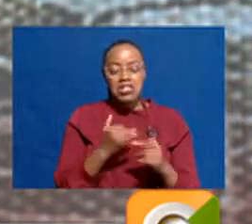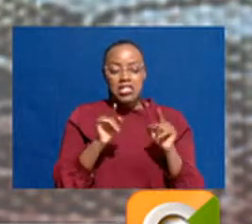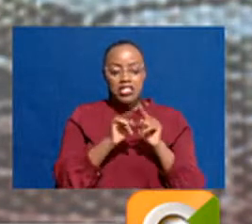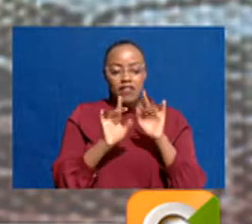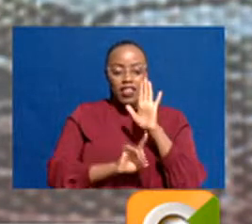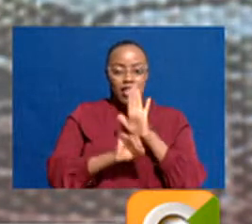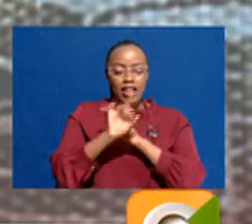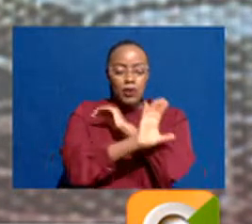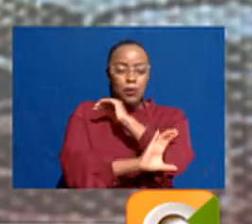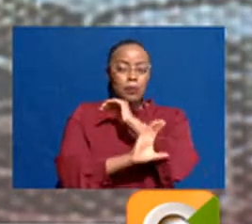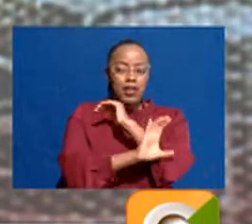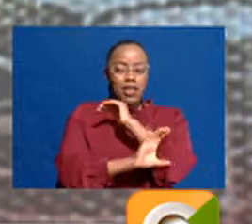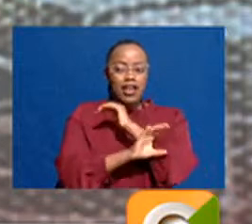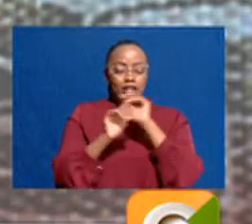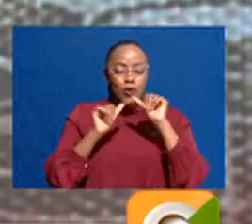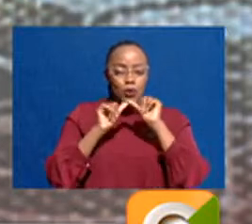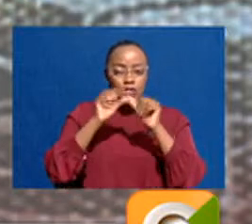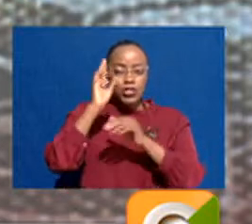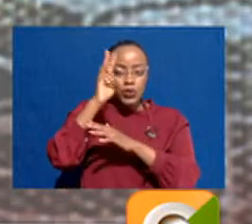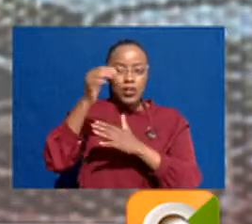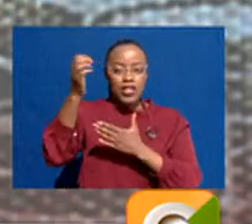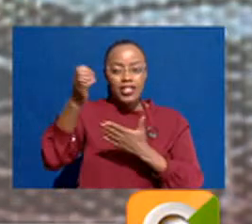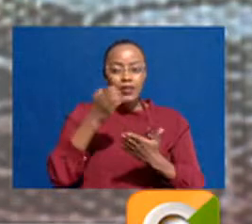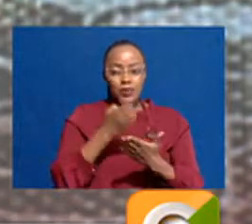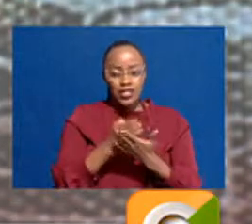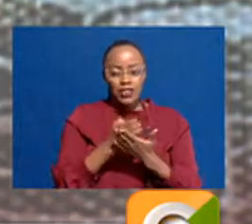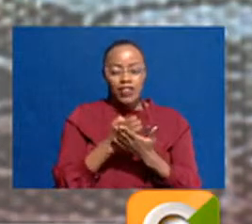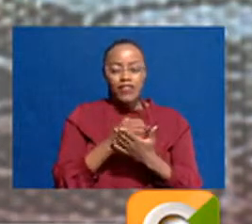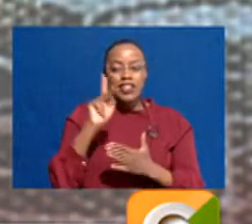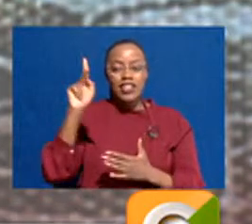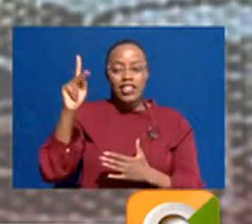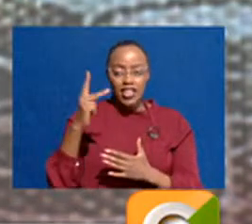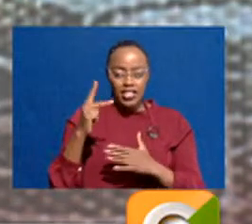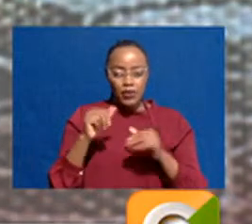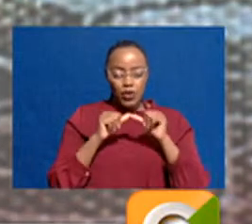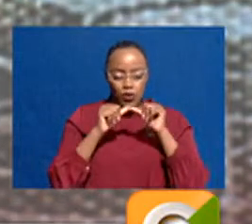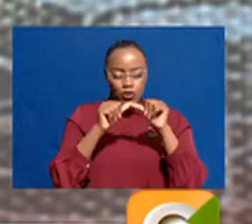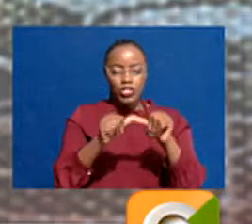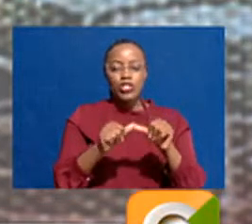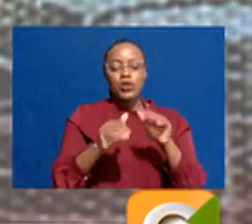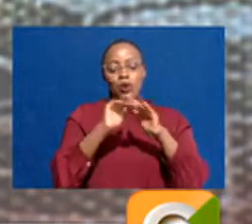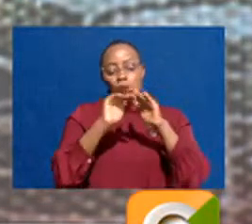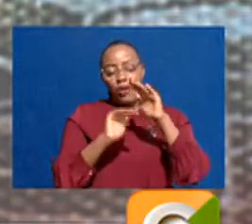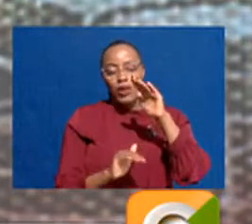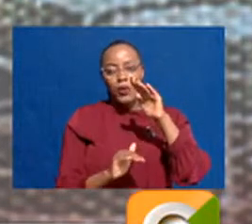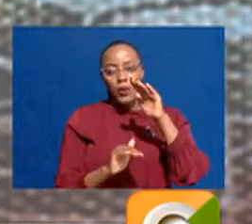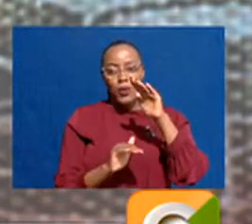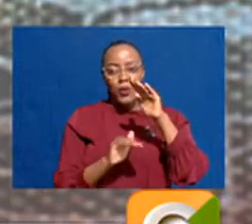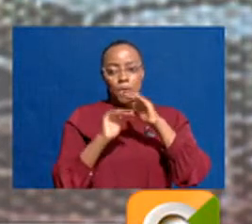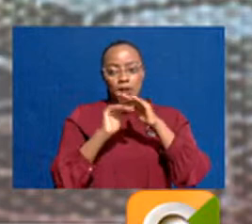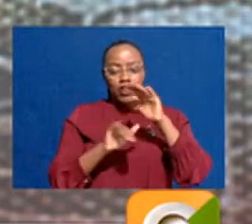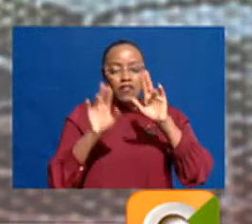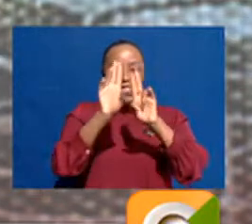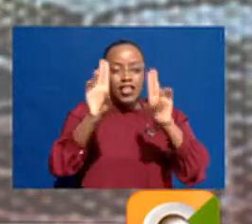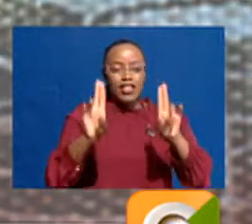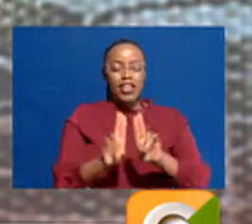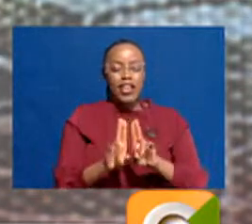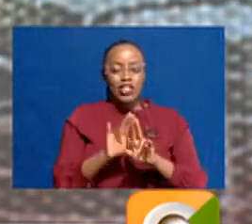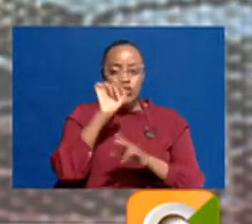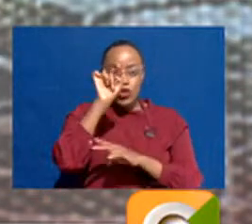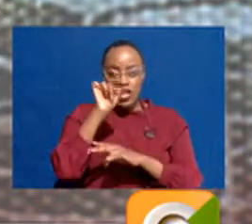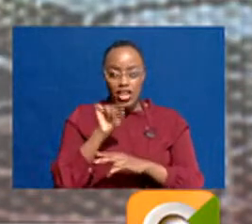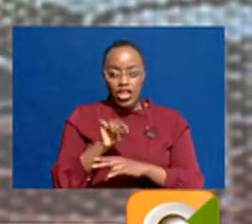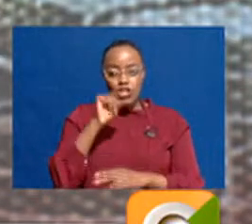developing countries, we will continue recruiting. In Kenya, we are still below the international ratio